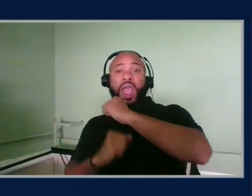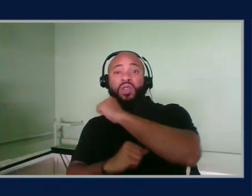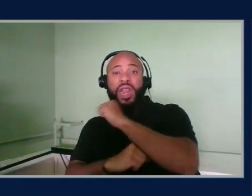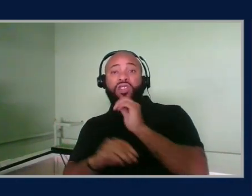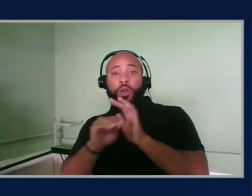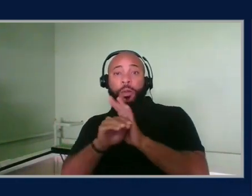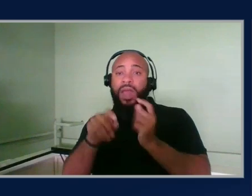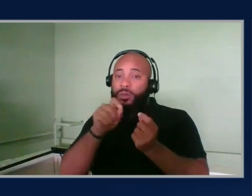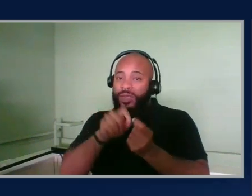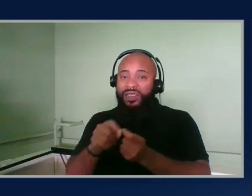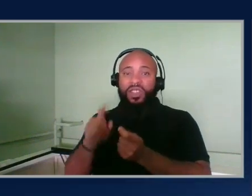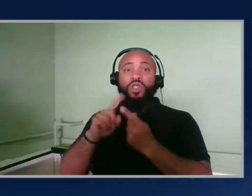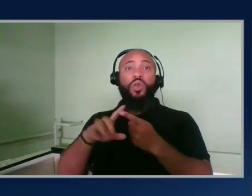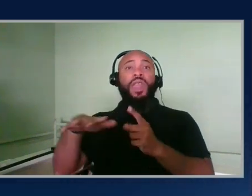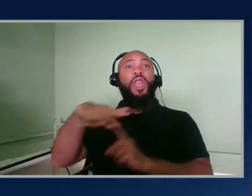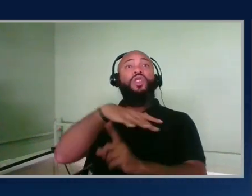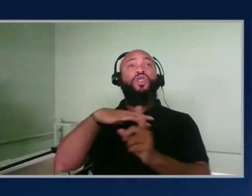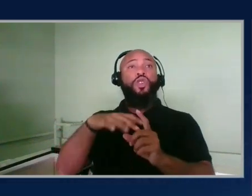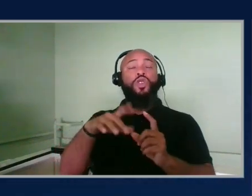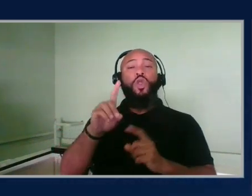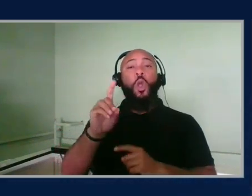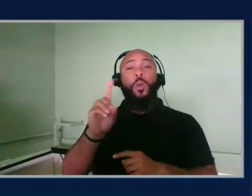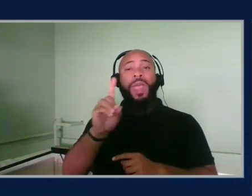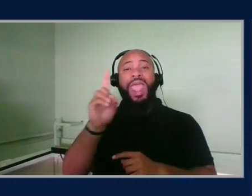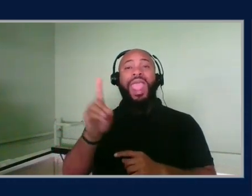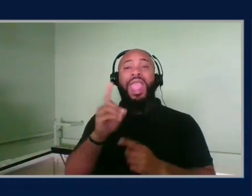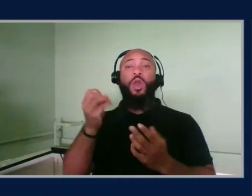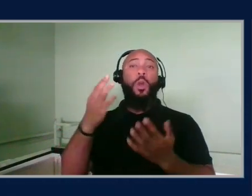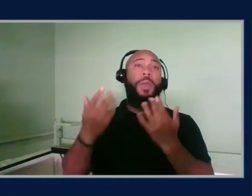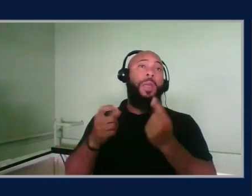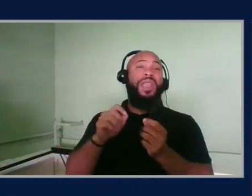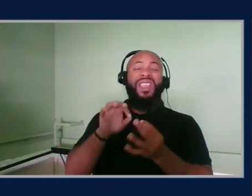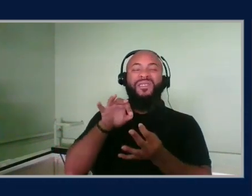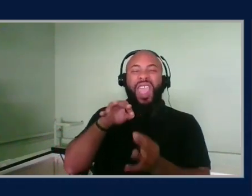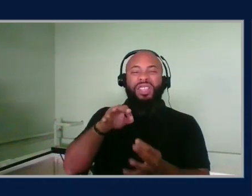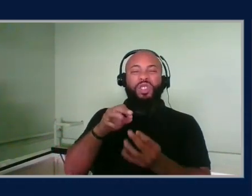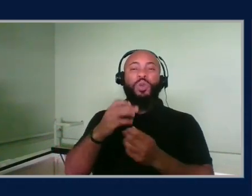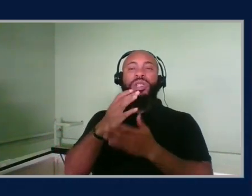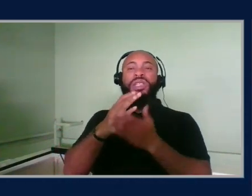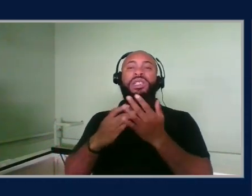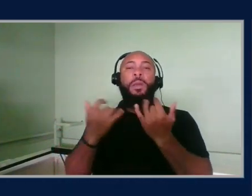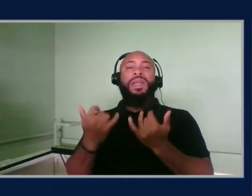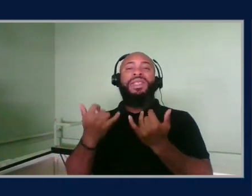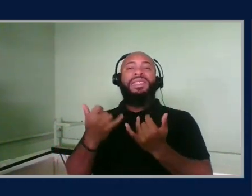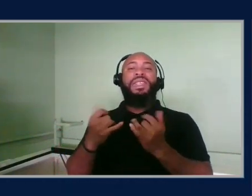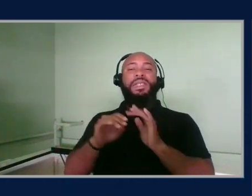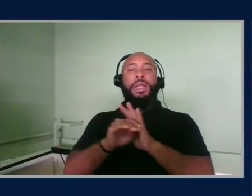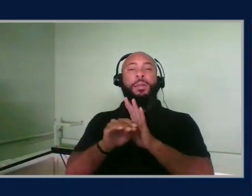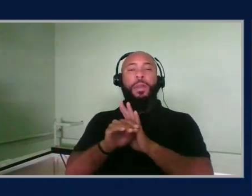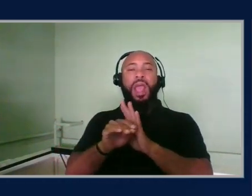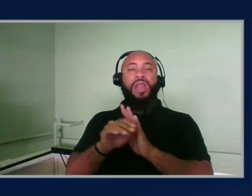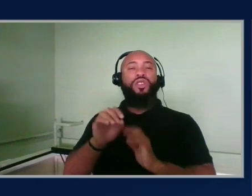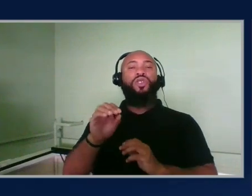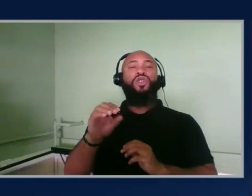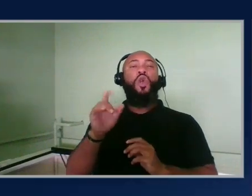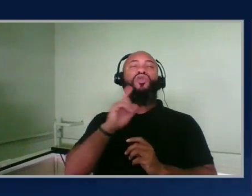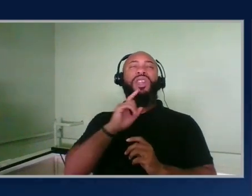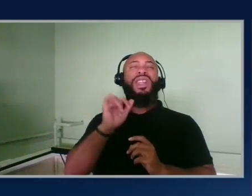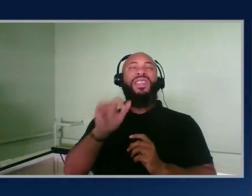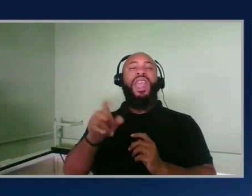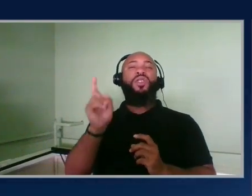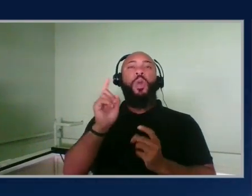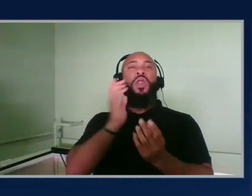doing fine-tuning of existing models or pre-training. And so, that's where the portfolio really broadens